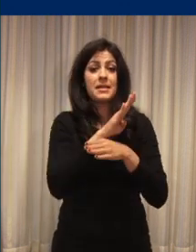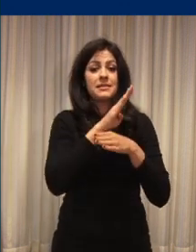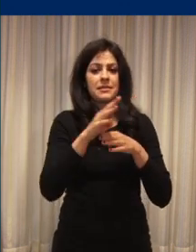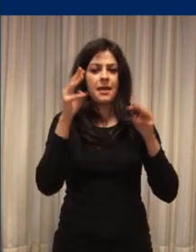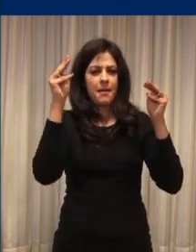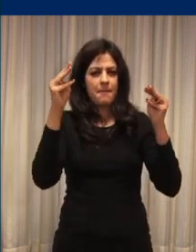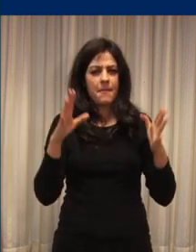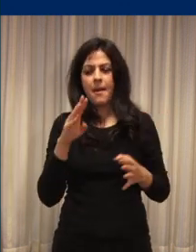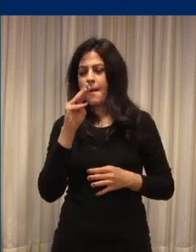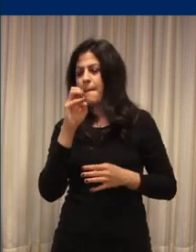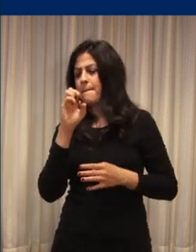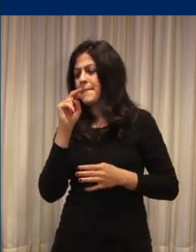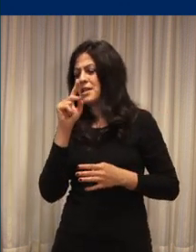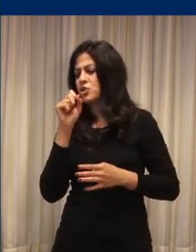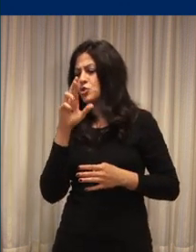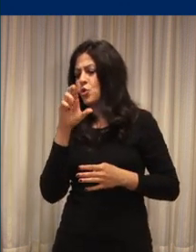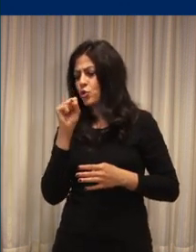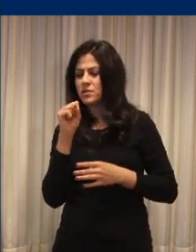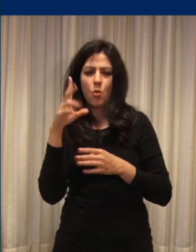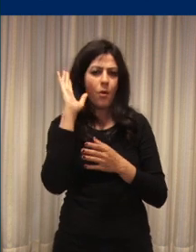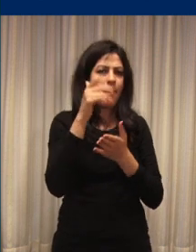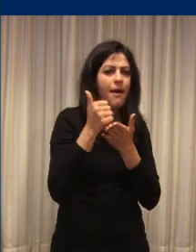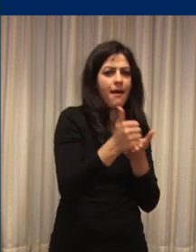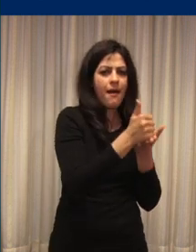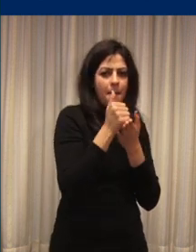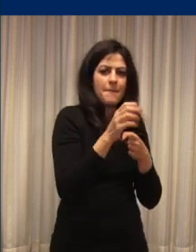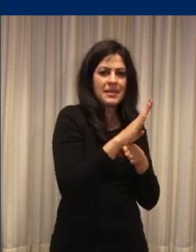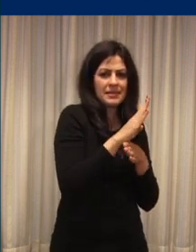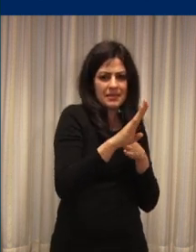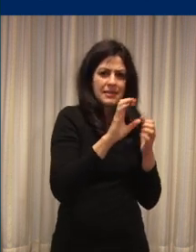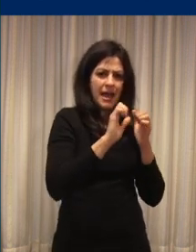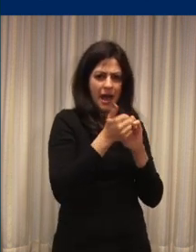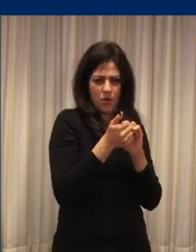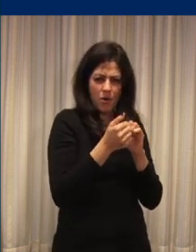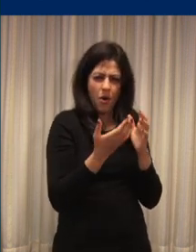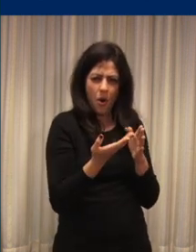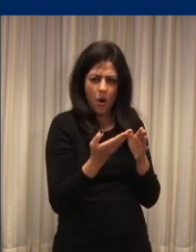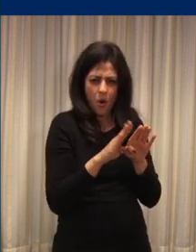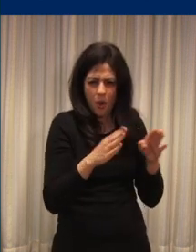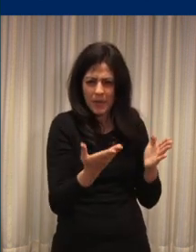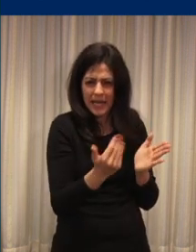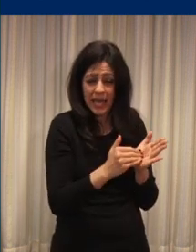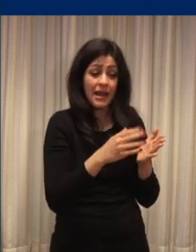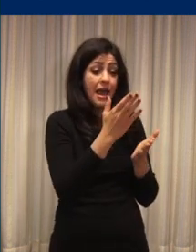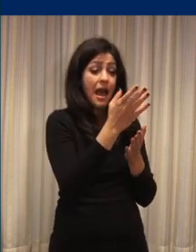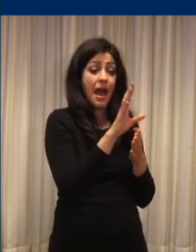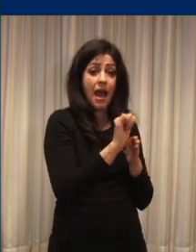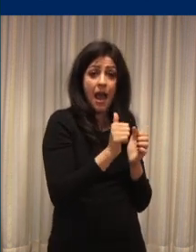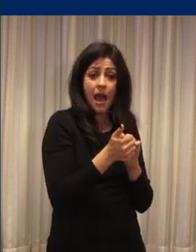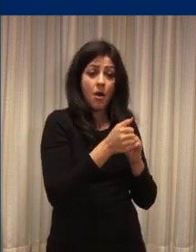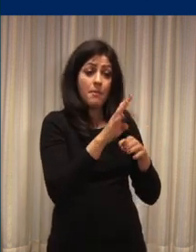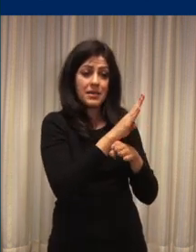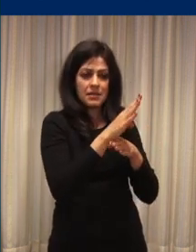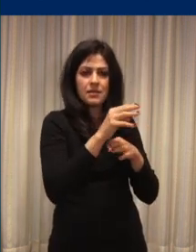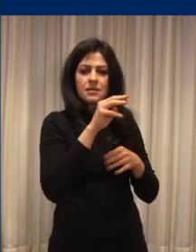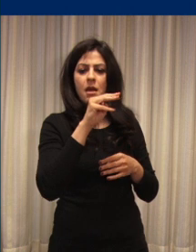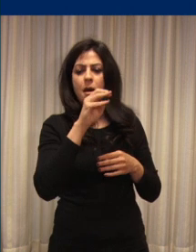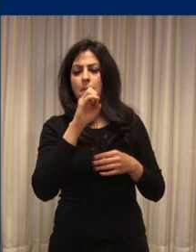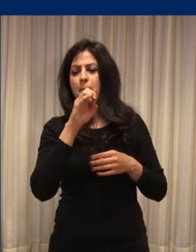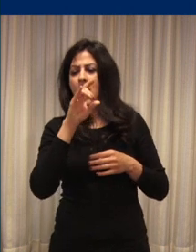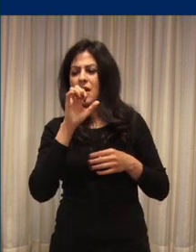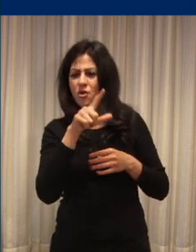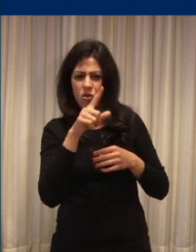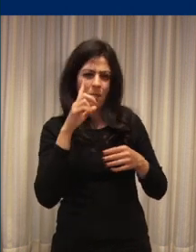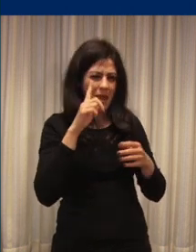through how to reopen and how to do that planning, how to adjust business models if needed to operate in a new environment, any